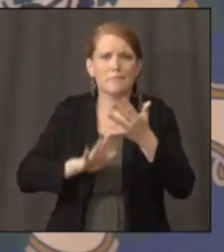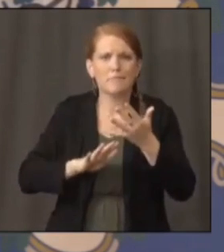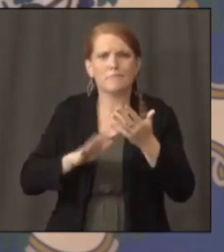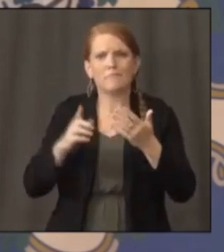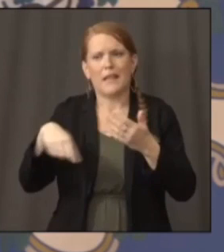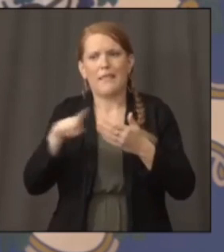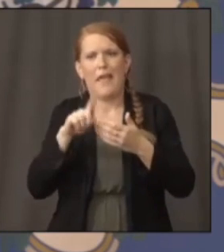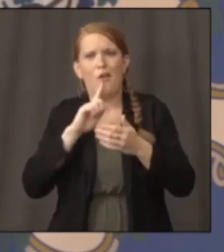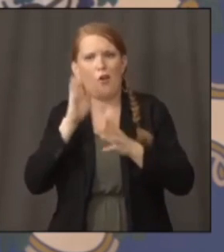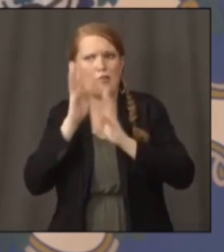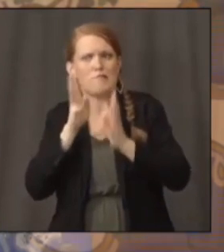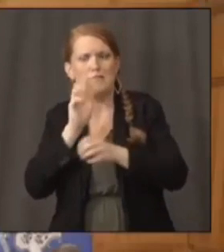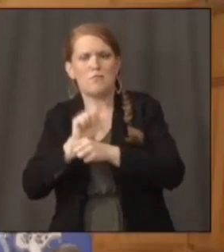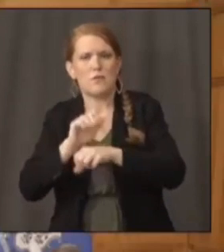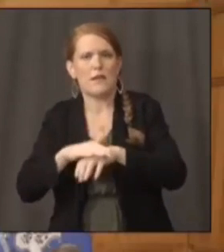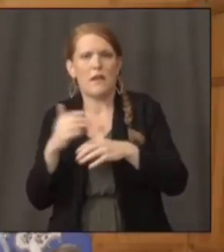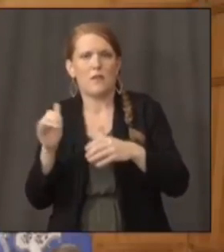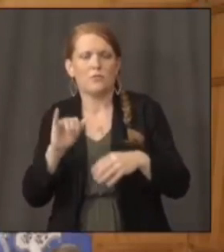press briefing.